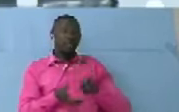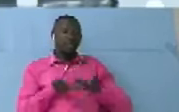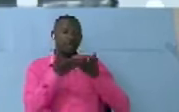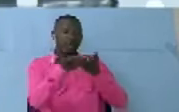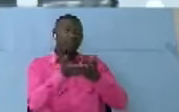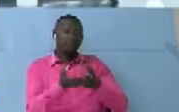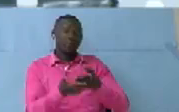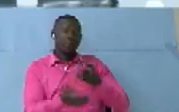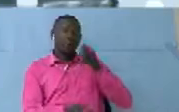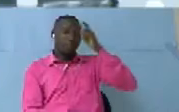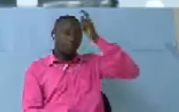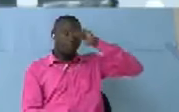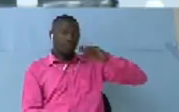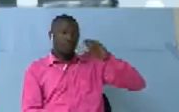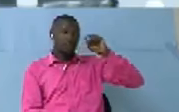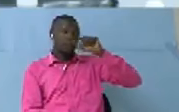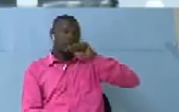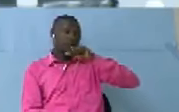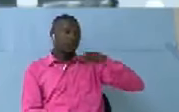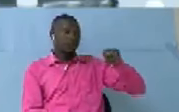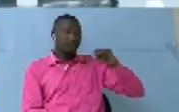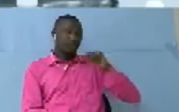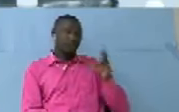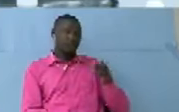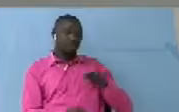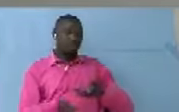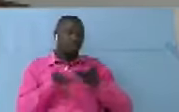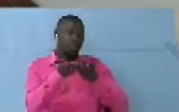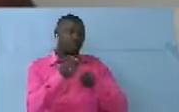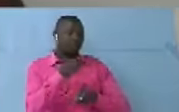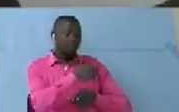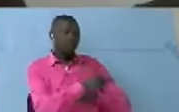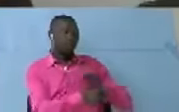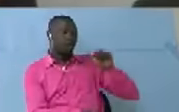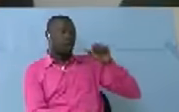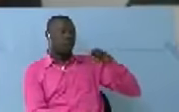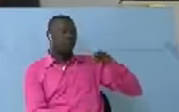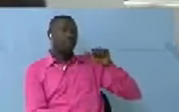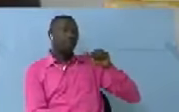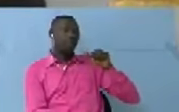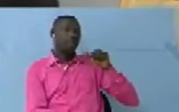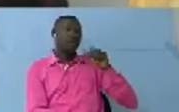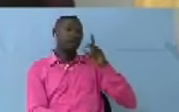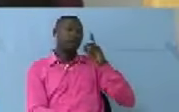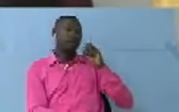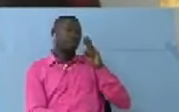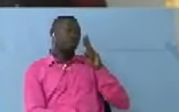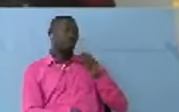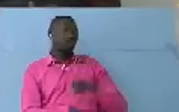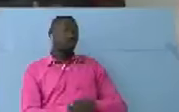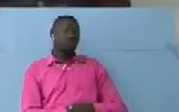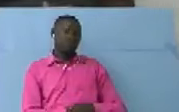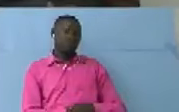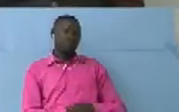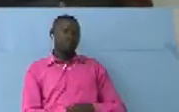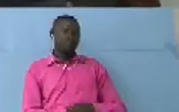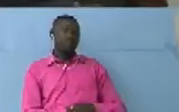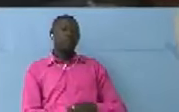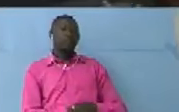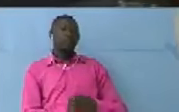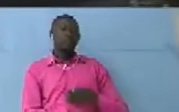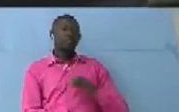over to Commissioner Sandem, Sane, to give to Amar. So, Solo na brother Bulodina, Konya Tonyalong.